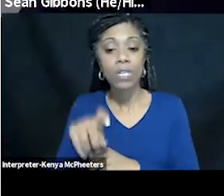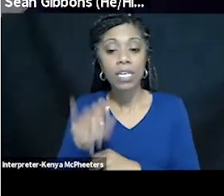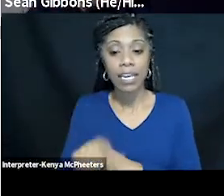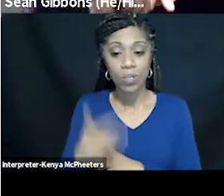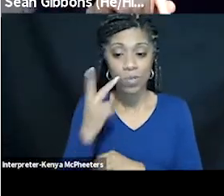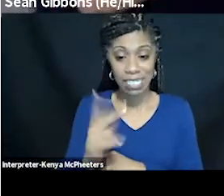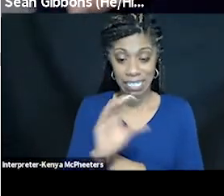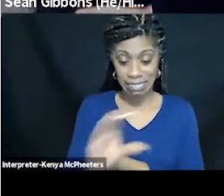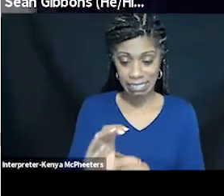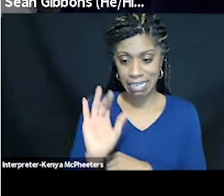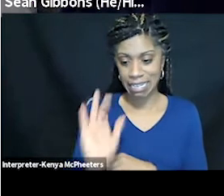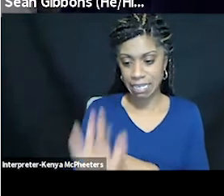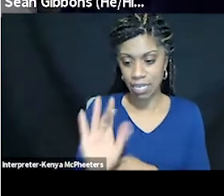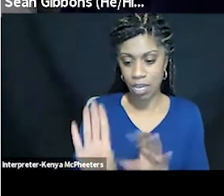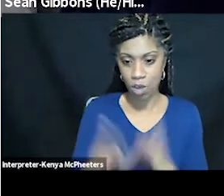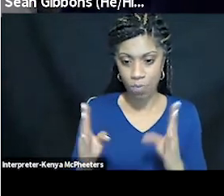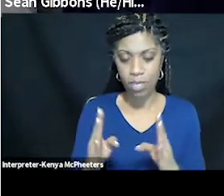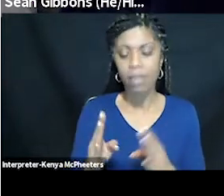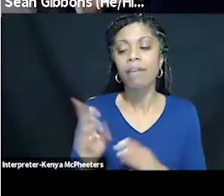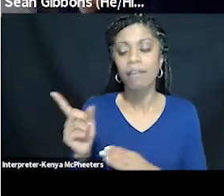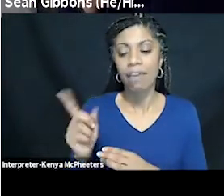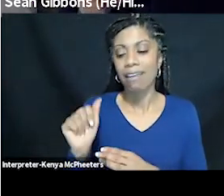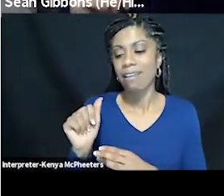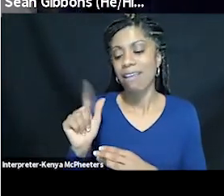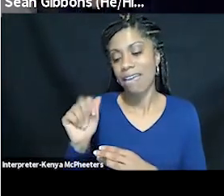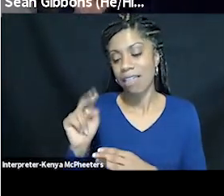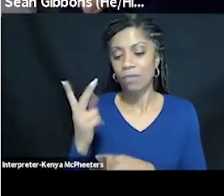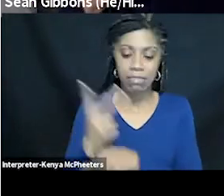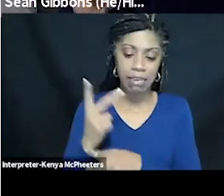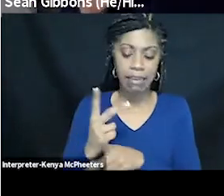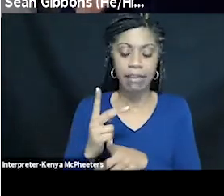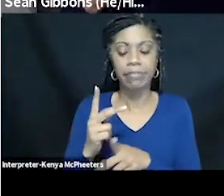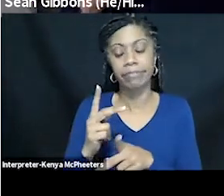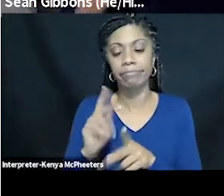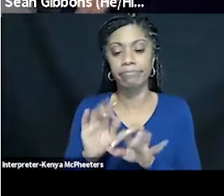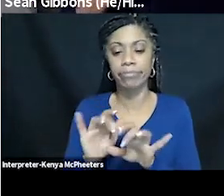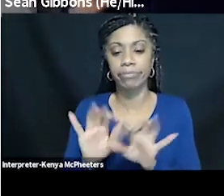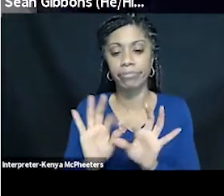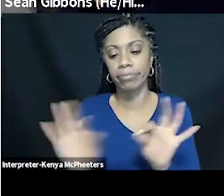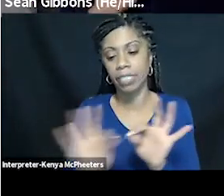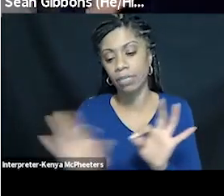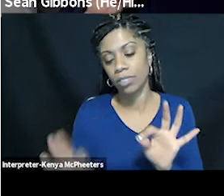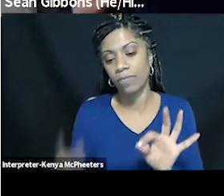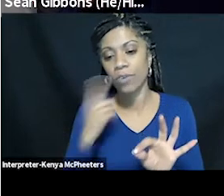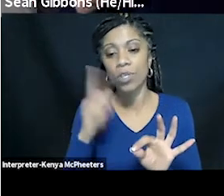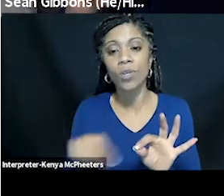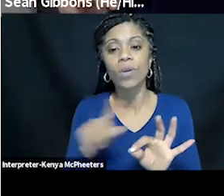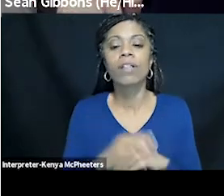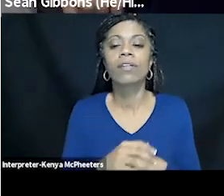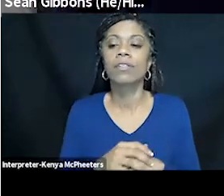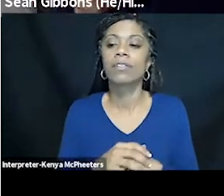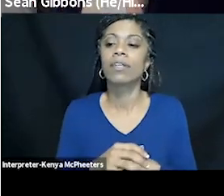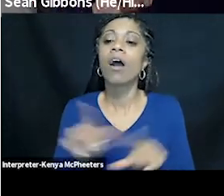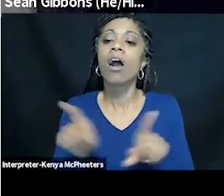CC logo. Click that open. You'll be able to follow along. And then finally, we're going to take some questions along the way before I hand this off to Niiobli. Just want to let you all